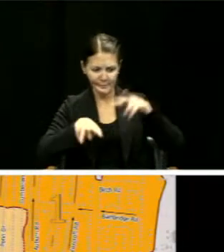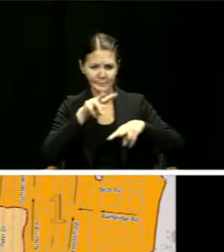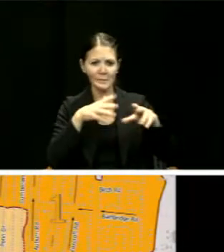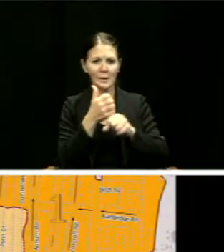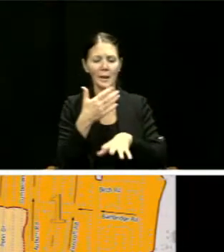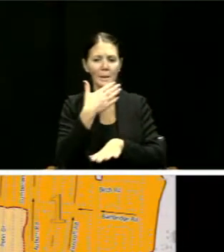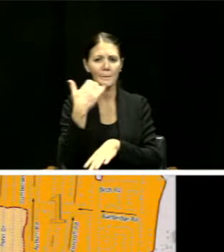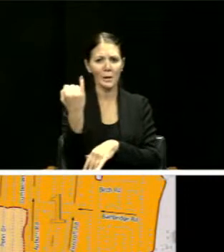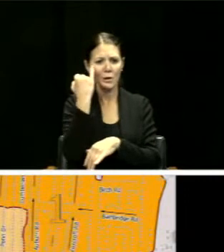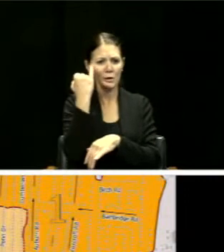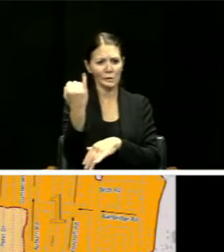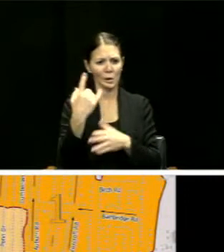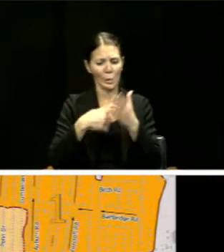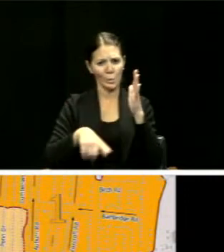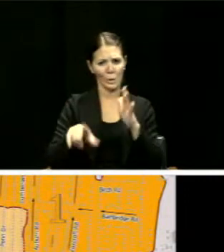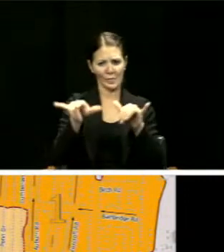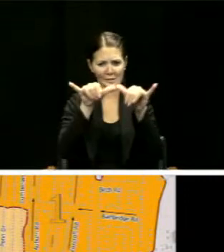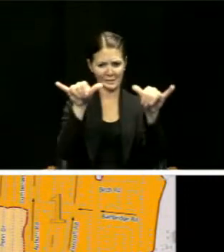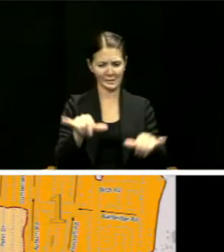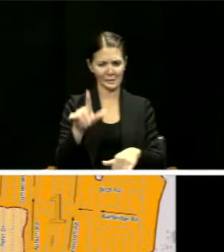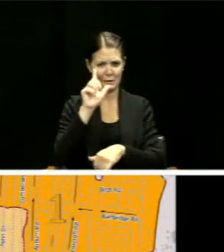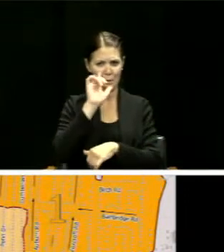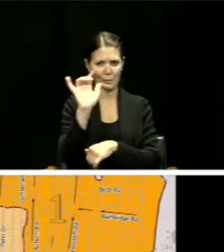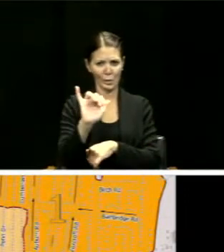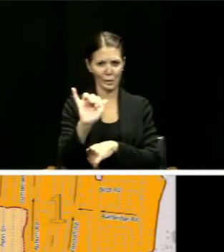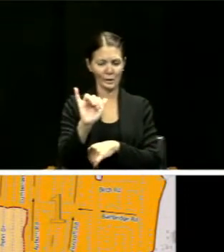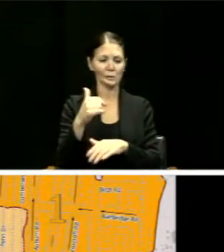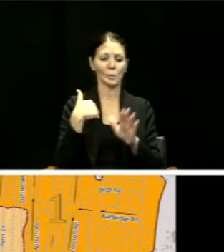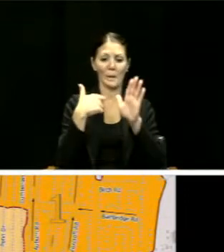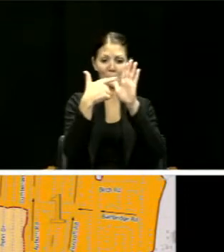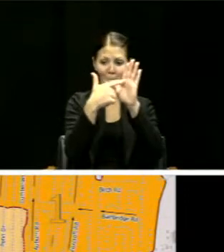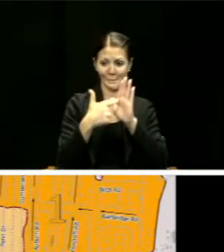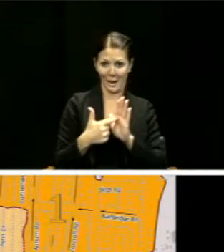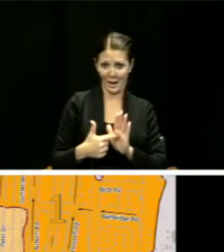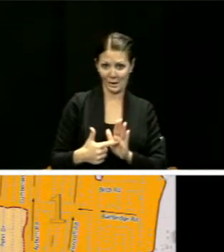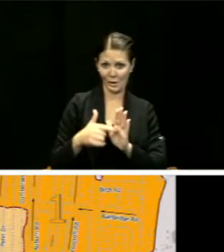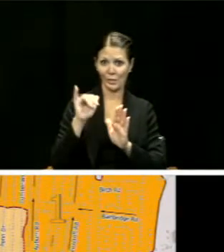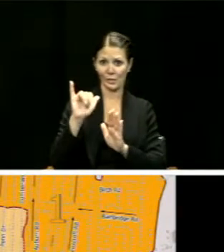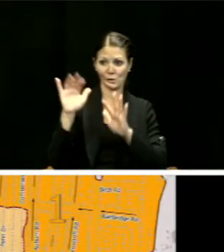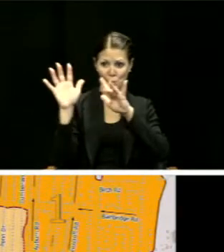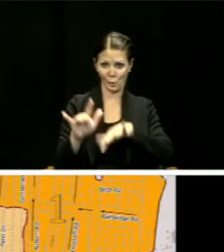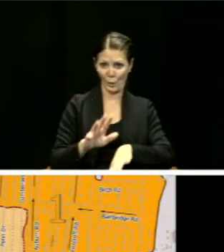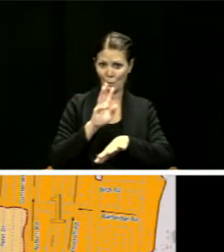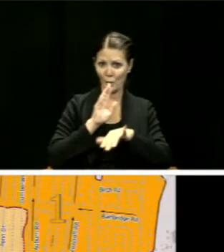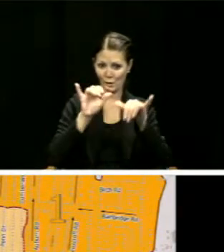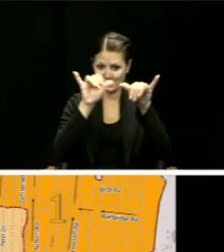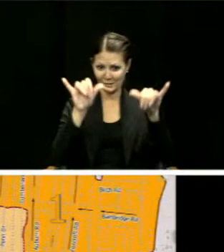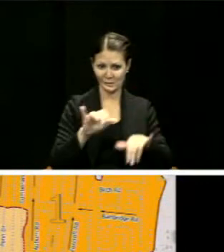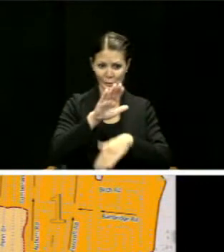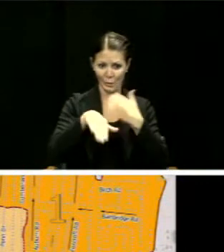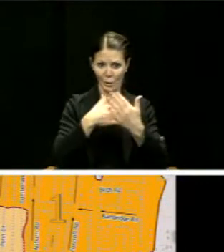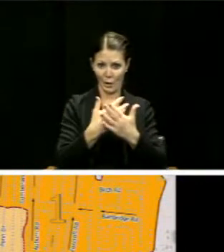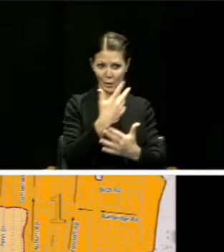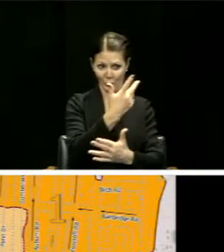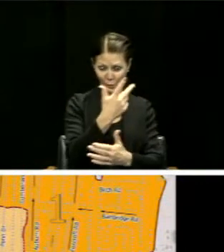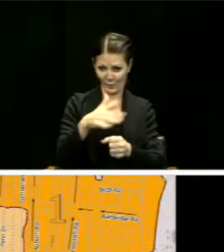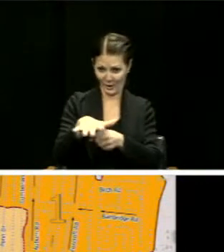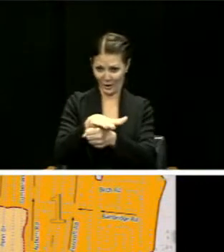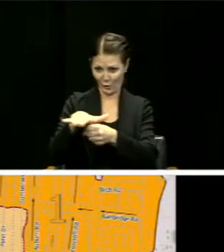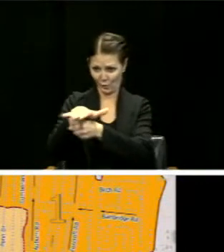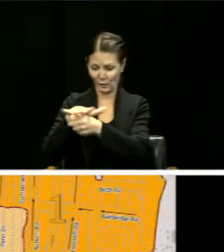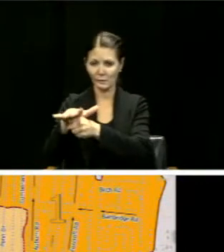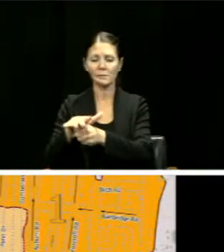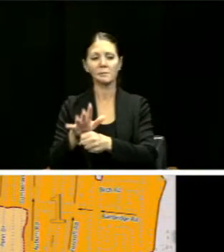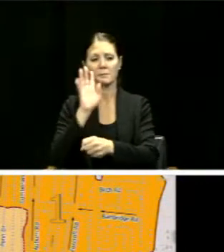understanding of the drainage system. We modeled the stormwater systems within all three areas. We came up with alternatives, and then we did come up